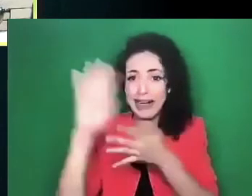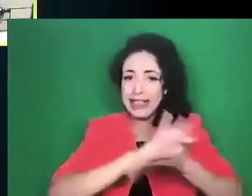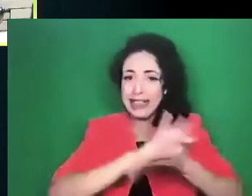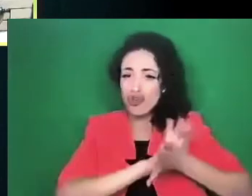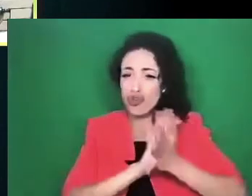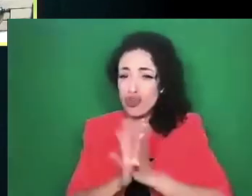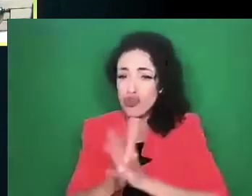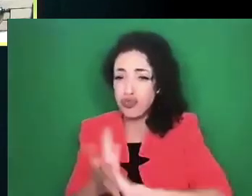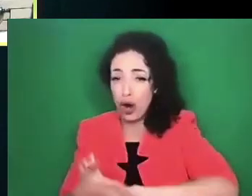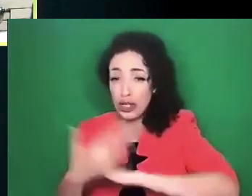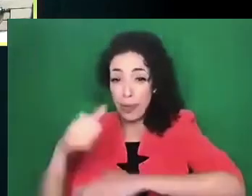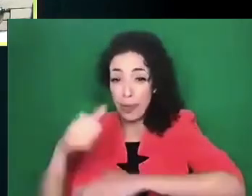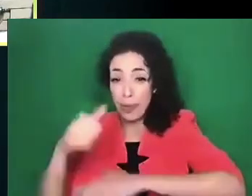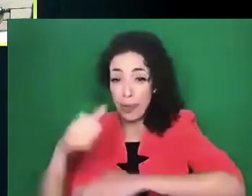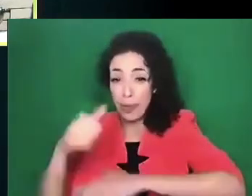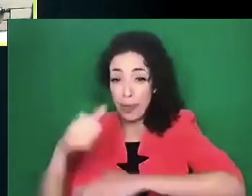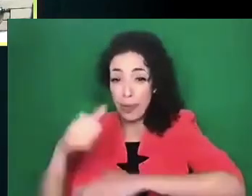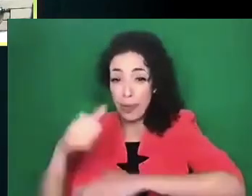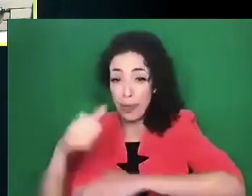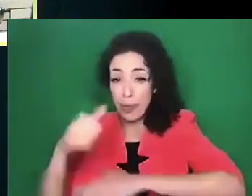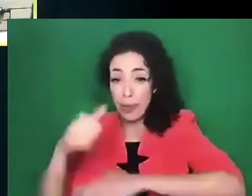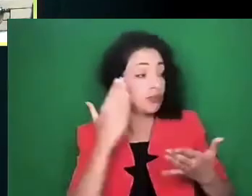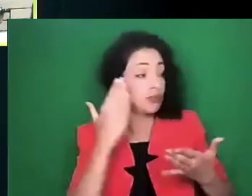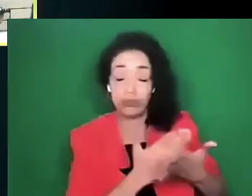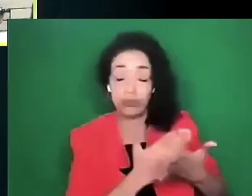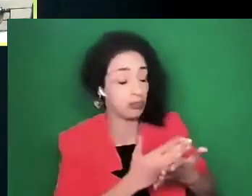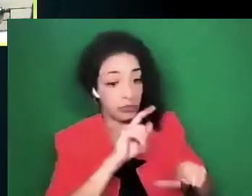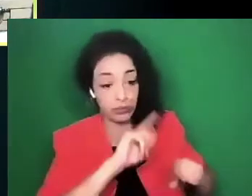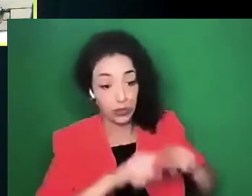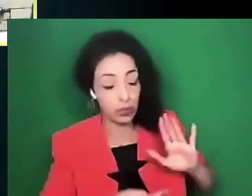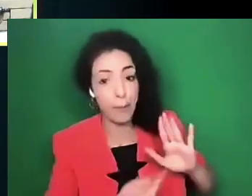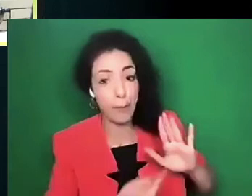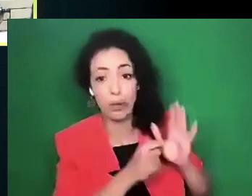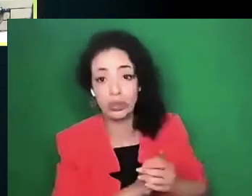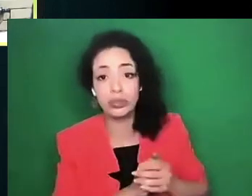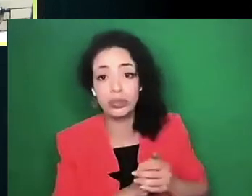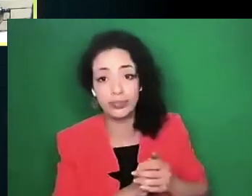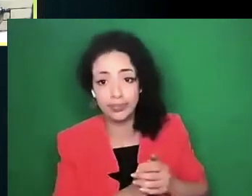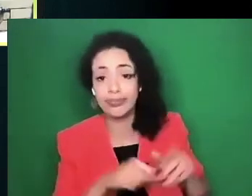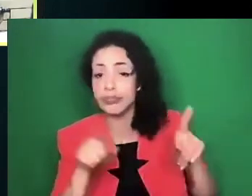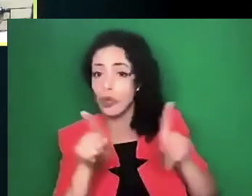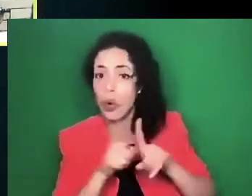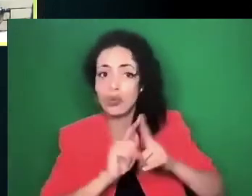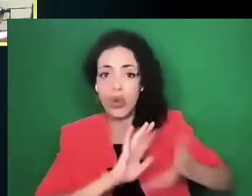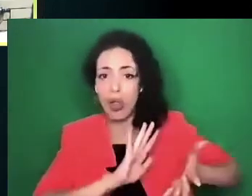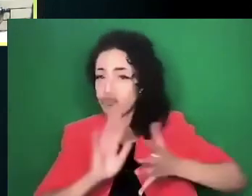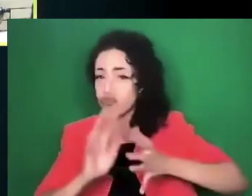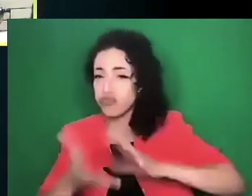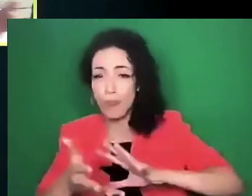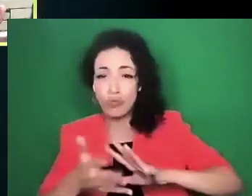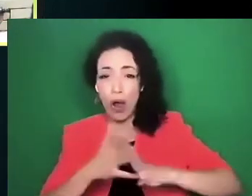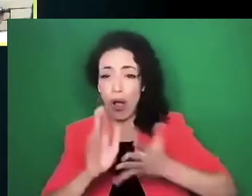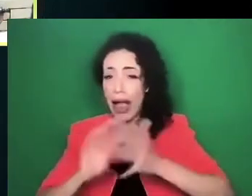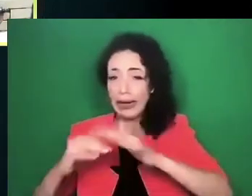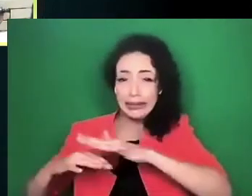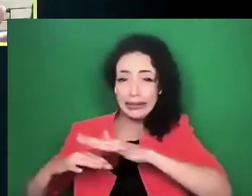it has everything to do with the destruction. It's also the displacement and the rupture that we have between people, you